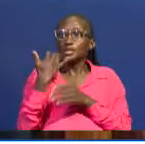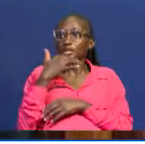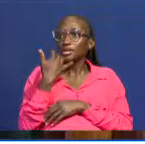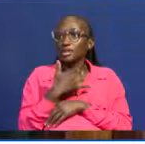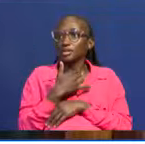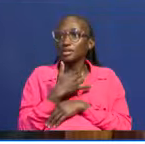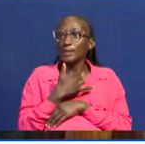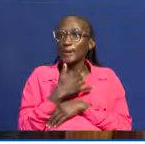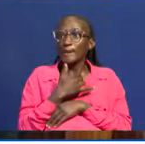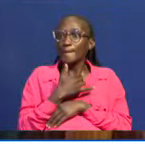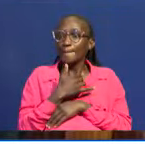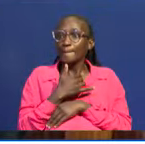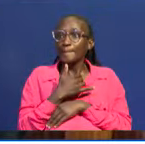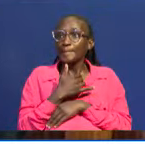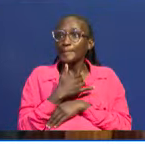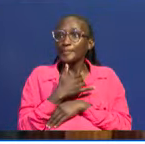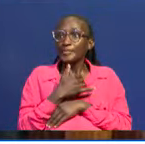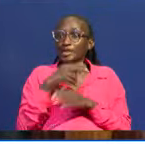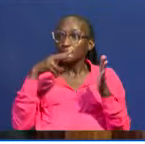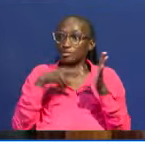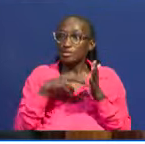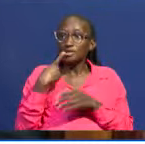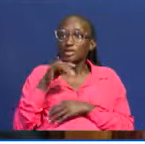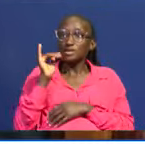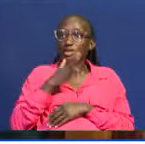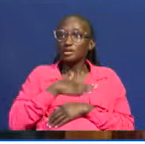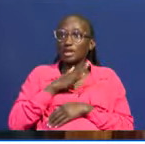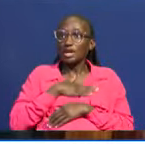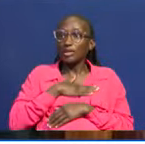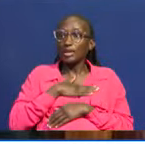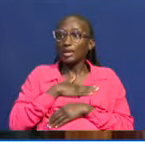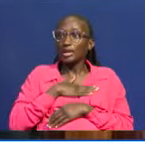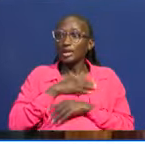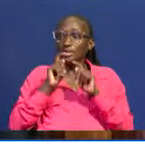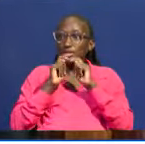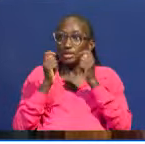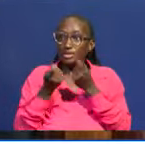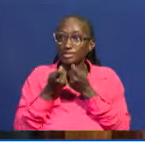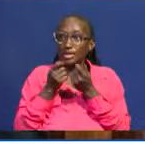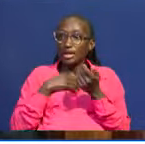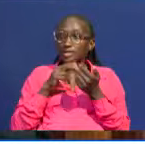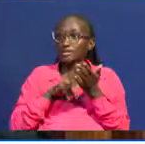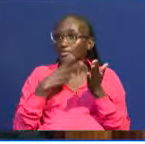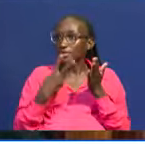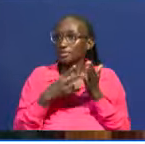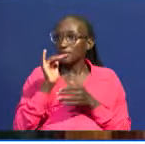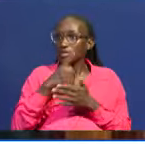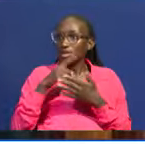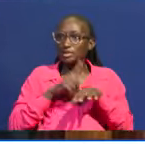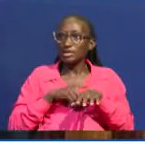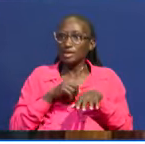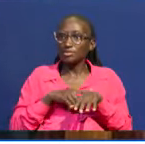none other than the Deputy President, stood up and said our intelligence system has collapsed. Wouldn't that be the